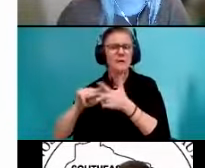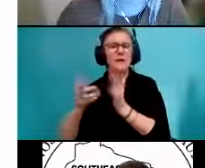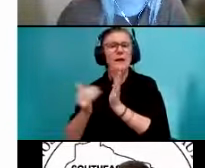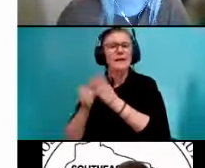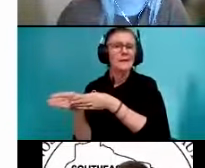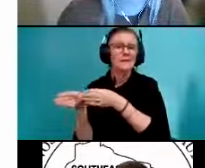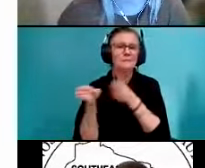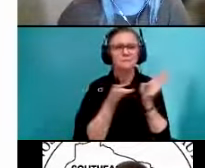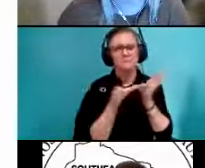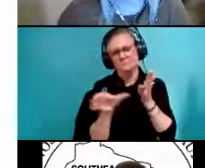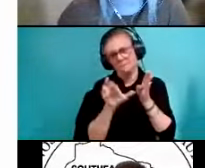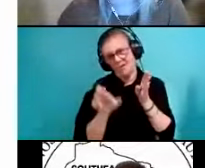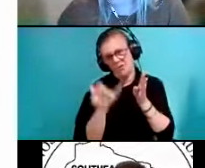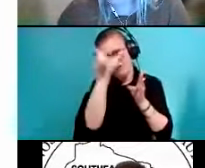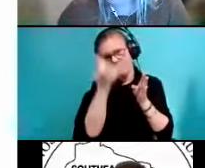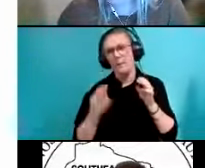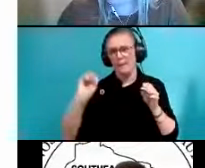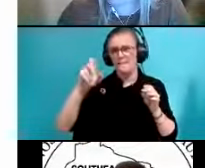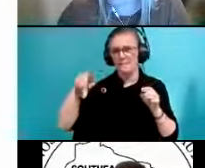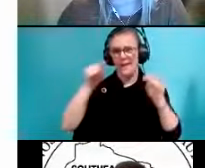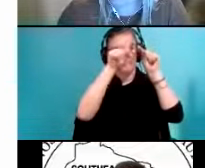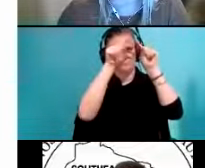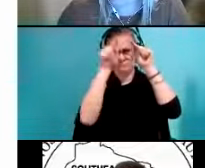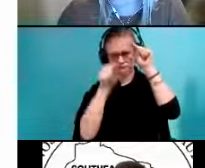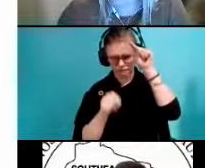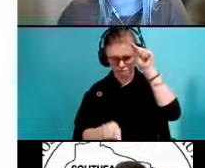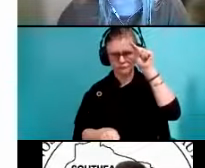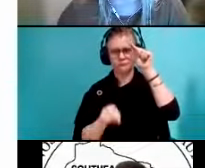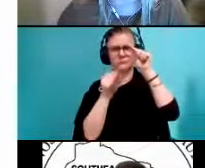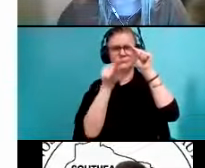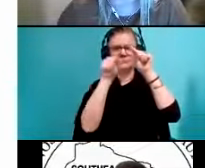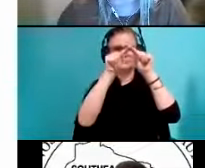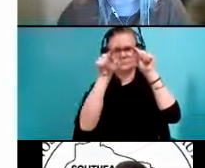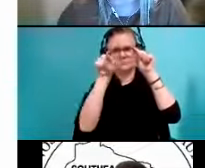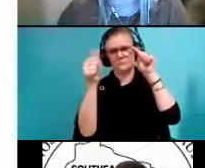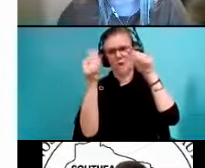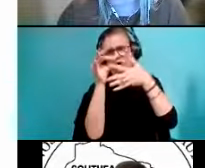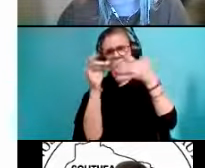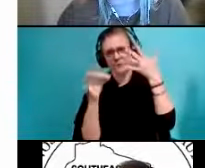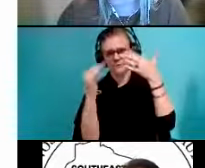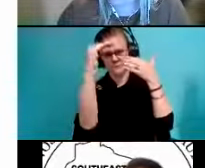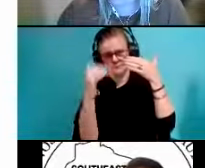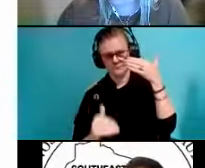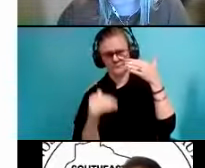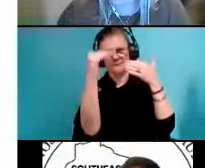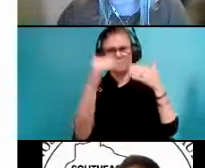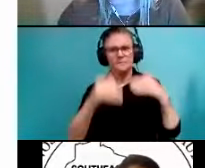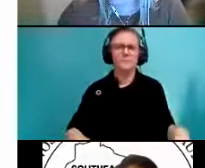right were the routes that were also considered as part of the Tier